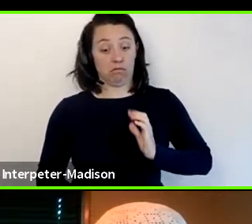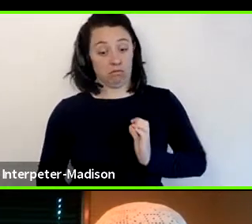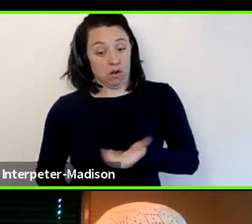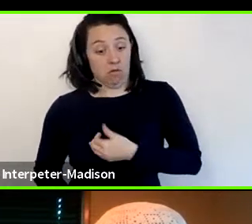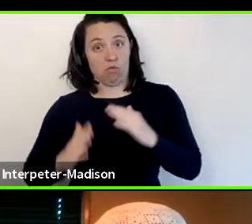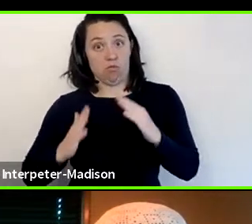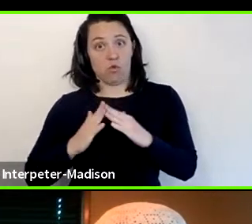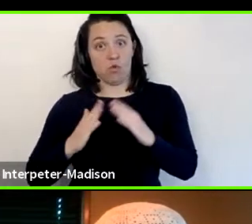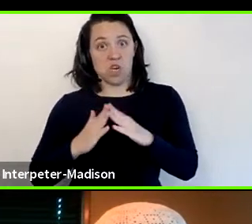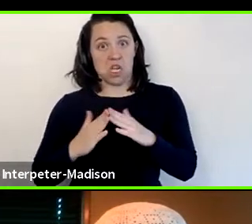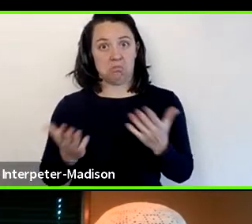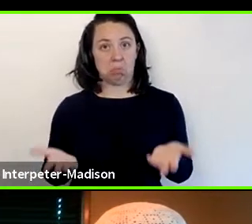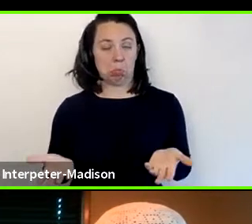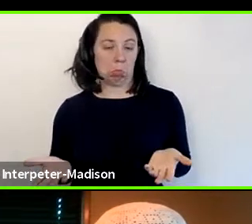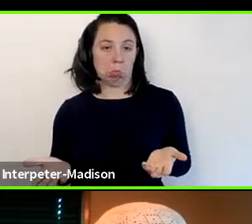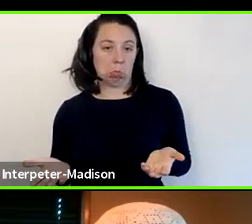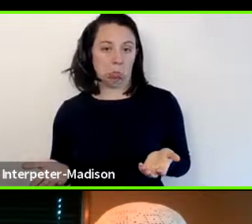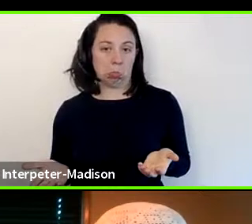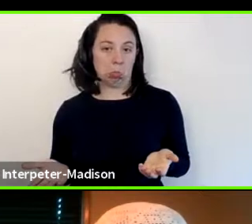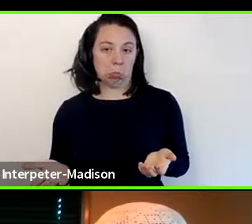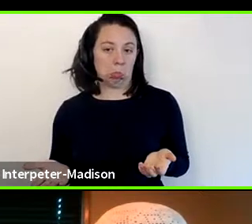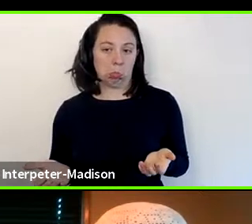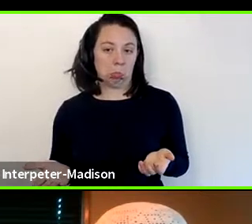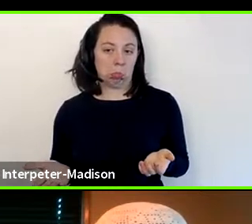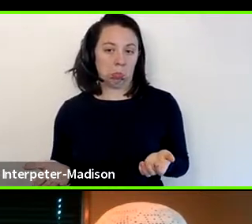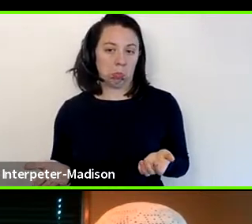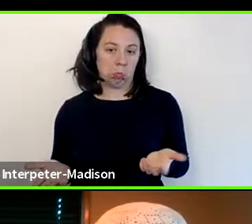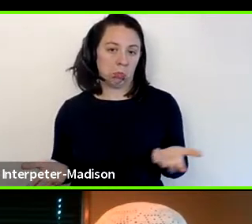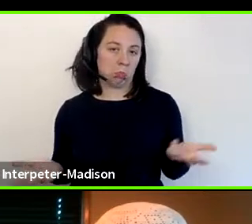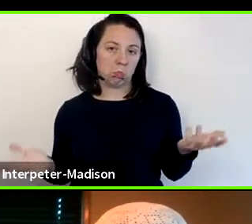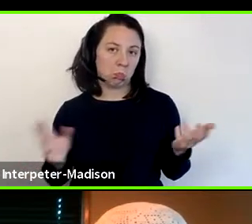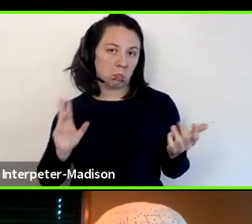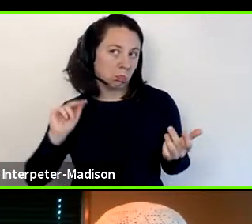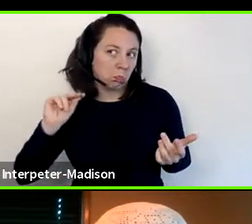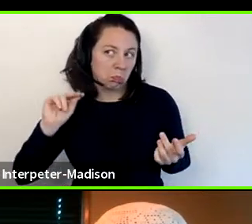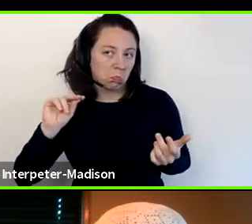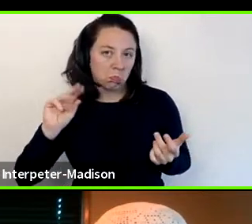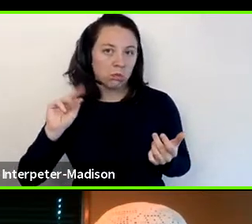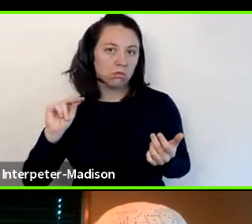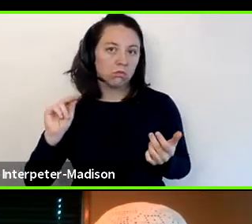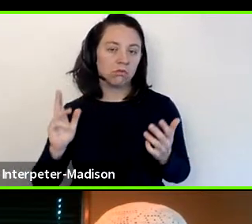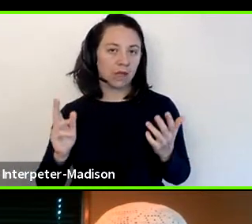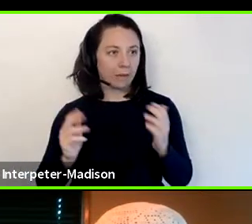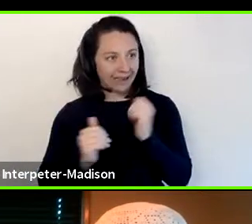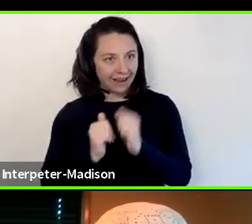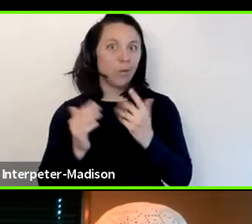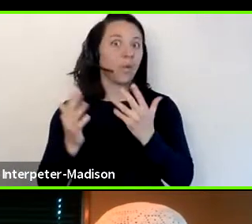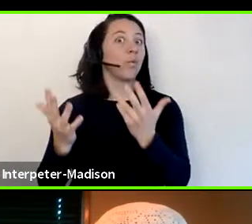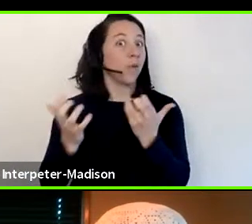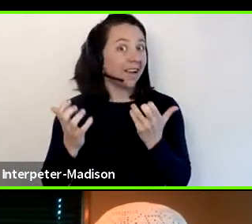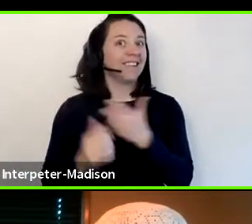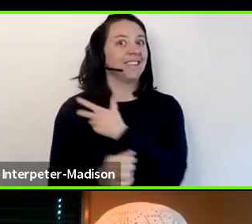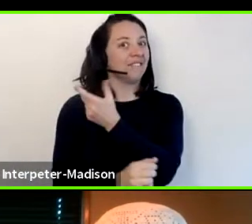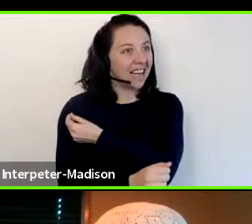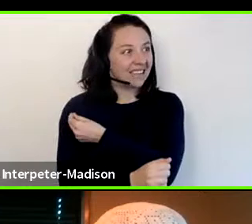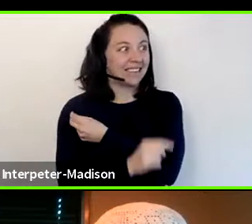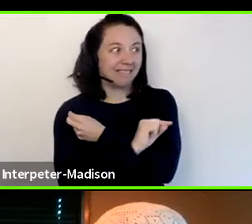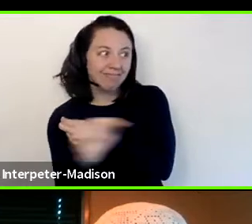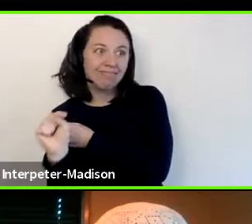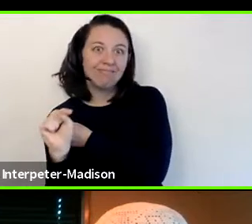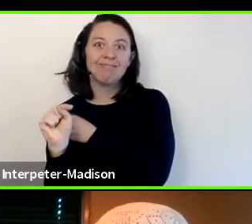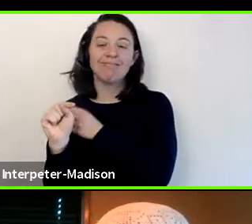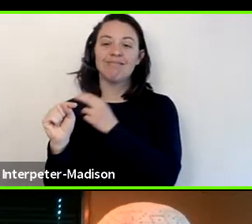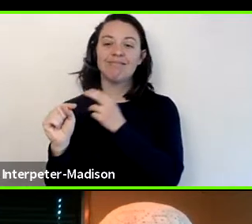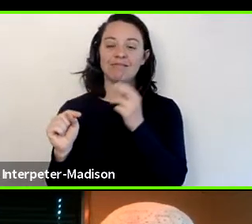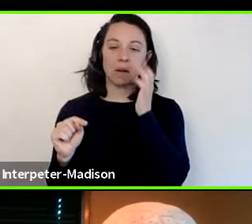not. I don't think it's not a very big issue, and everybody wants to get it, but